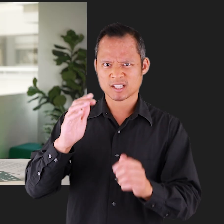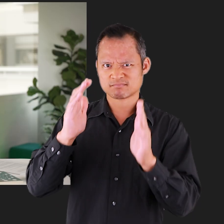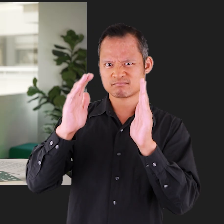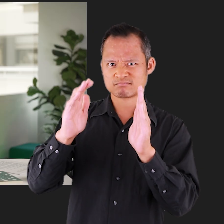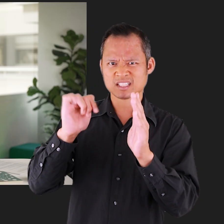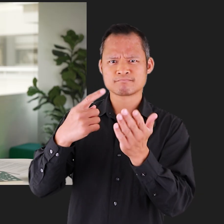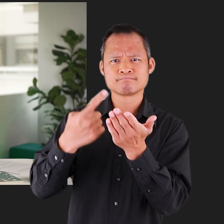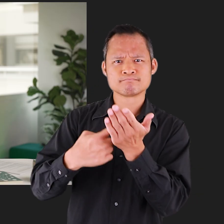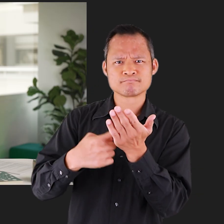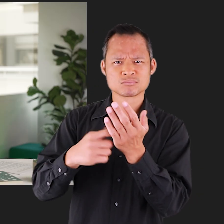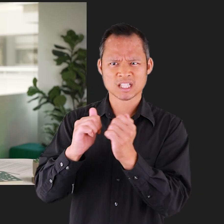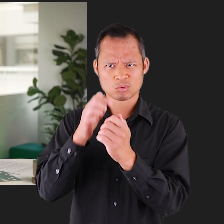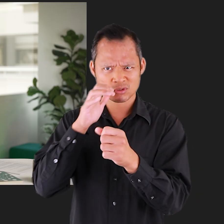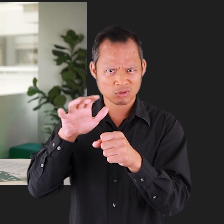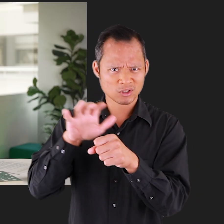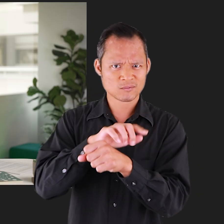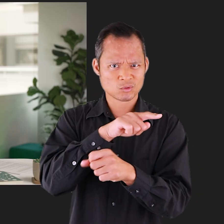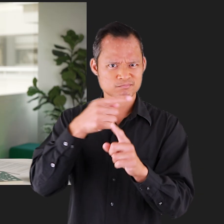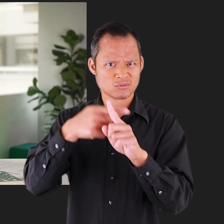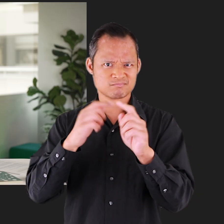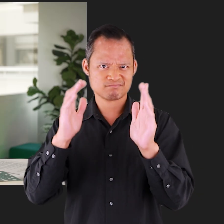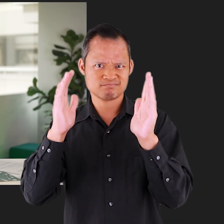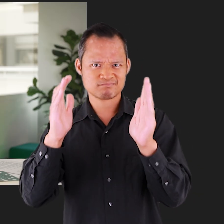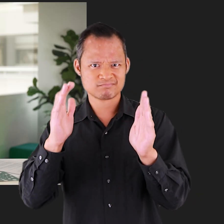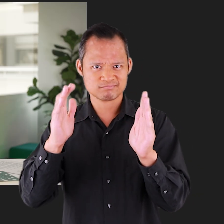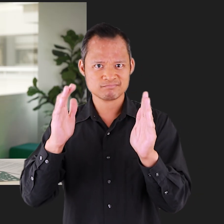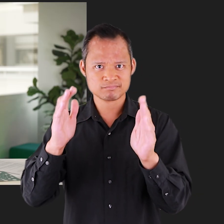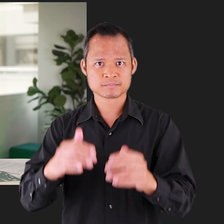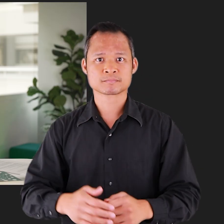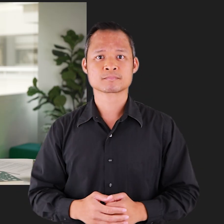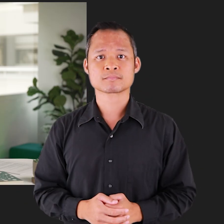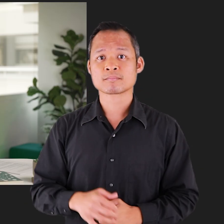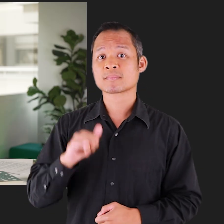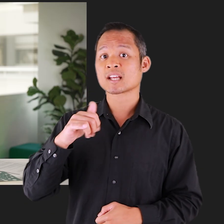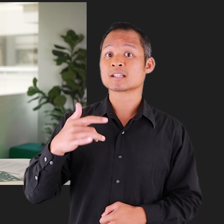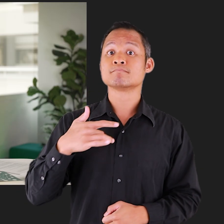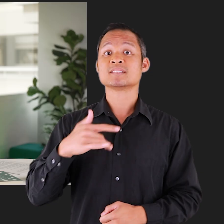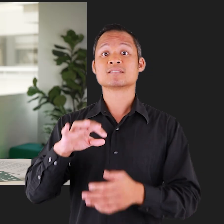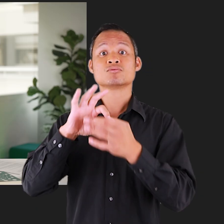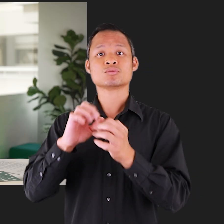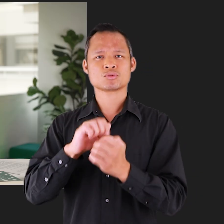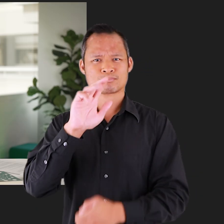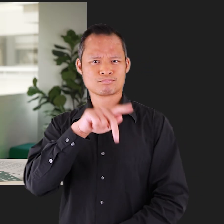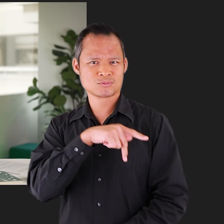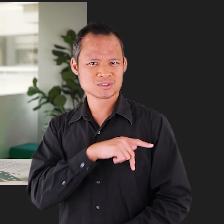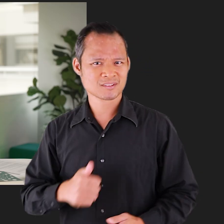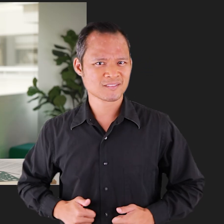owner's draw out, you will need to discuss how you plan on covering your living expenses in those months. The nature of a